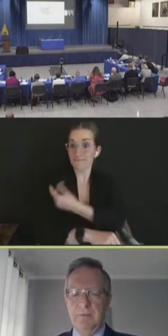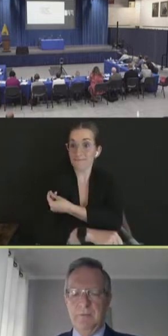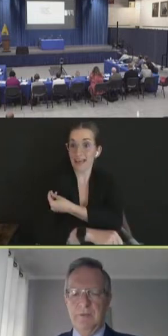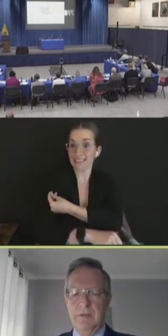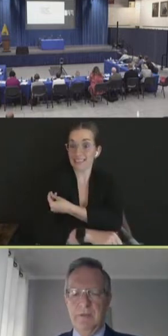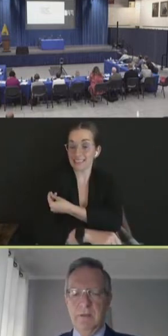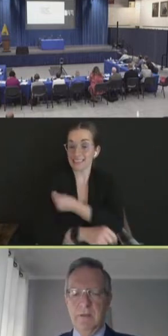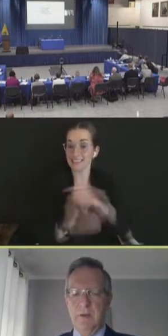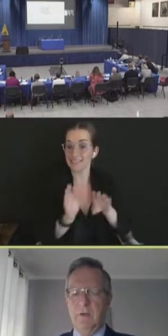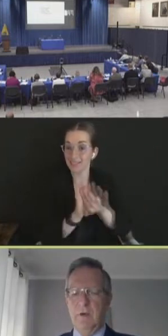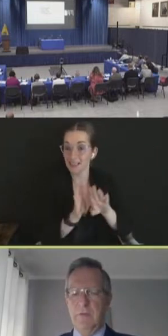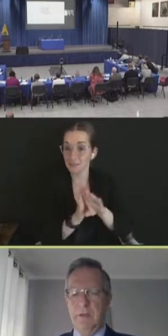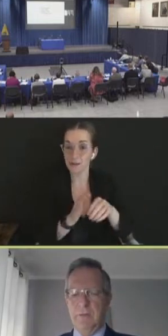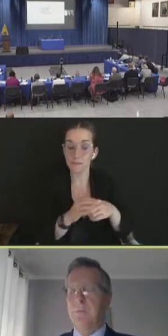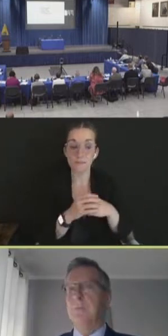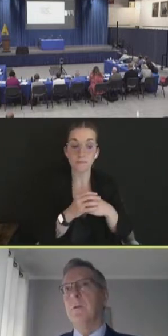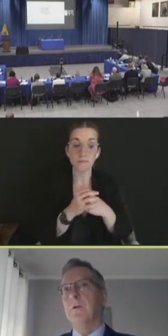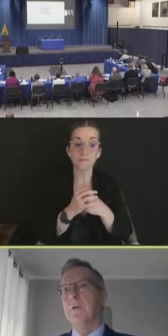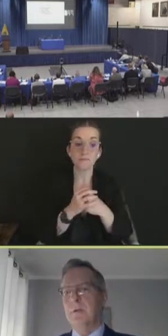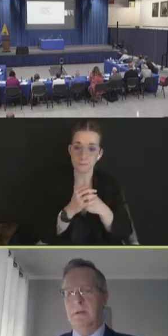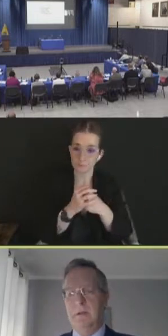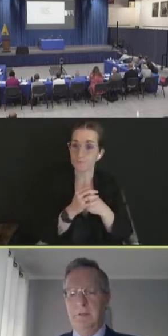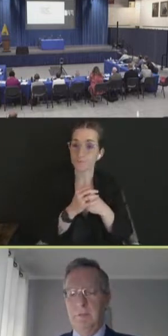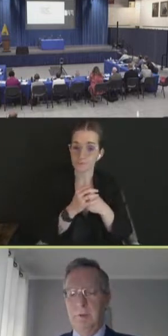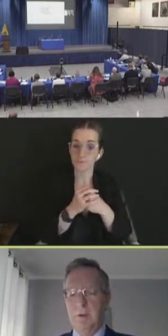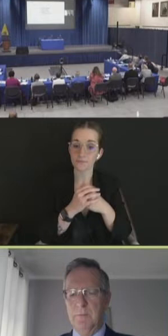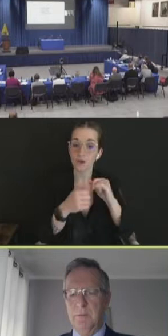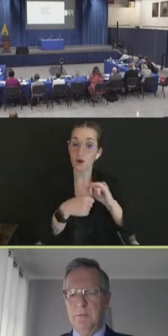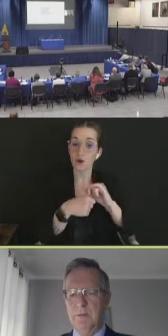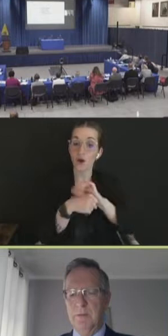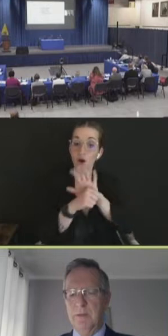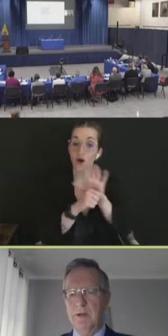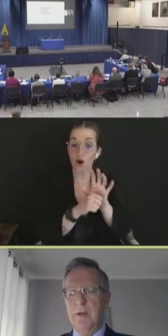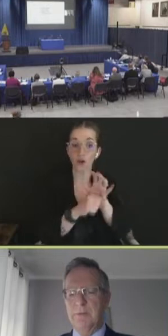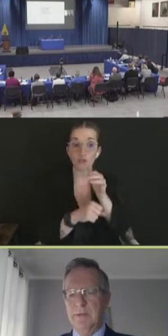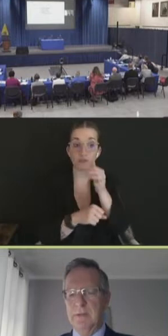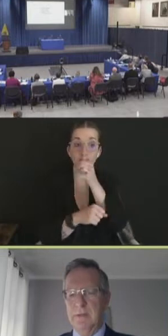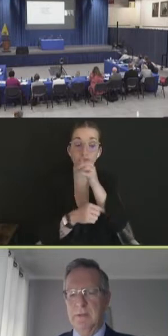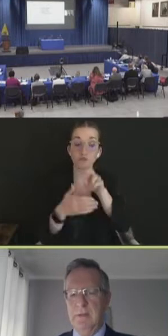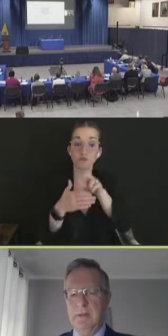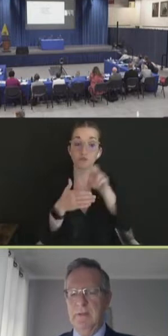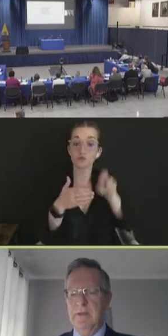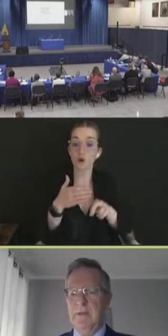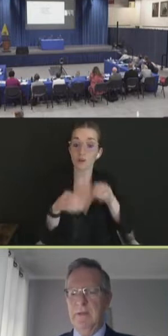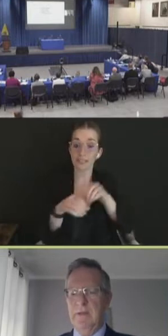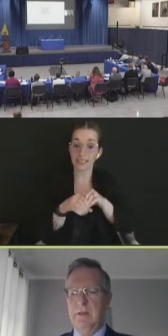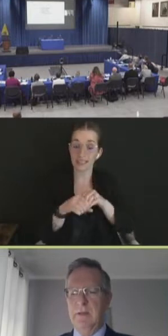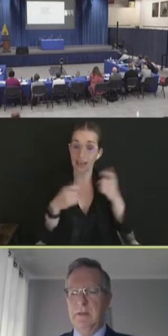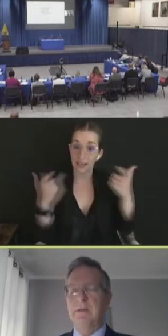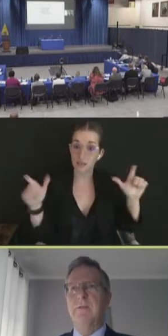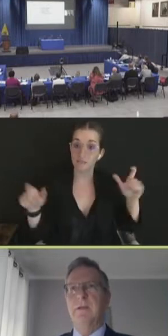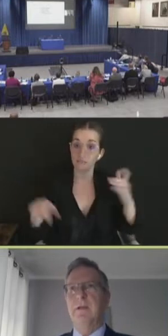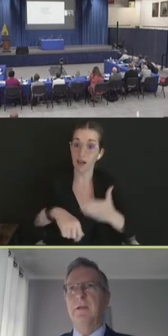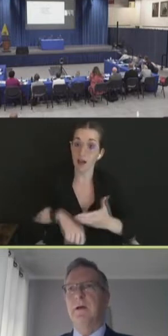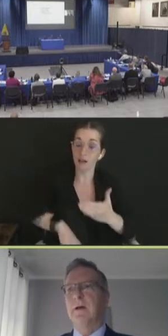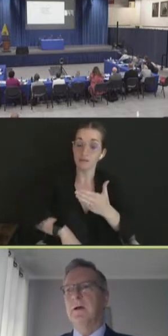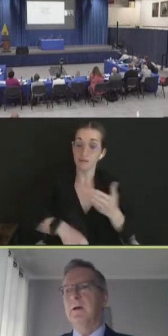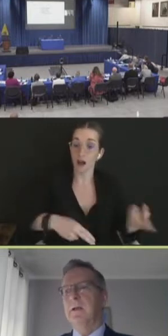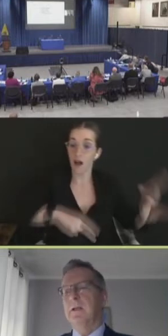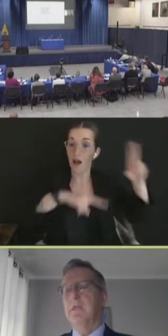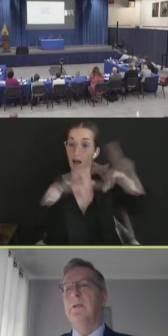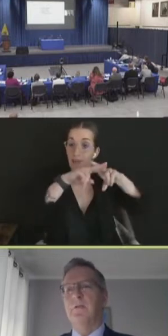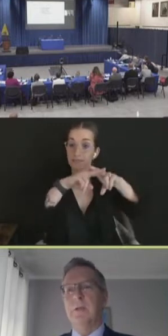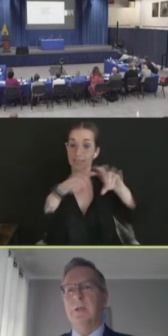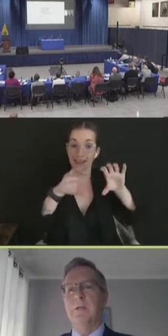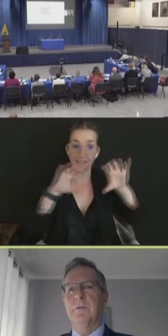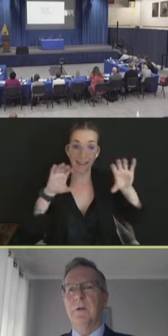As we've seen, COVID has resulted in a remarkable uptick in the activity